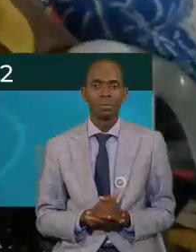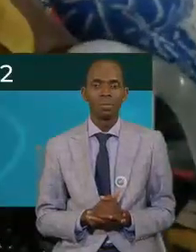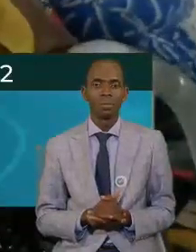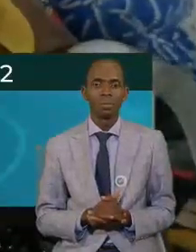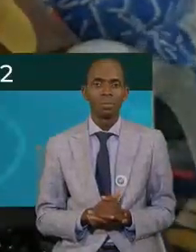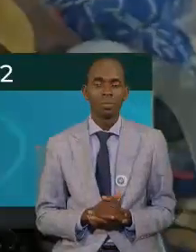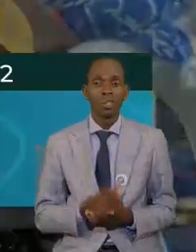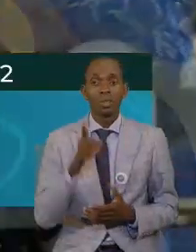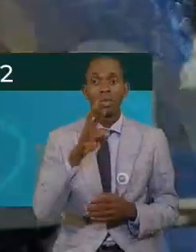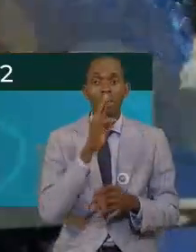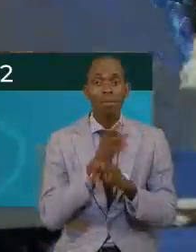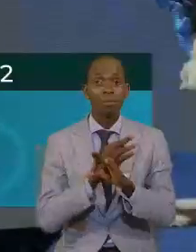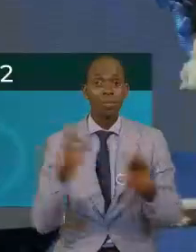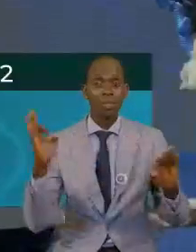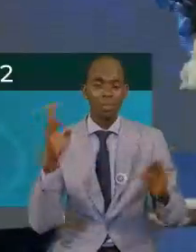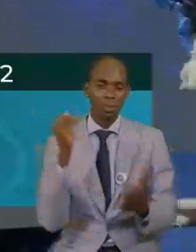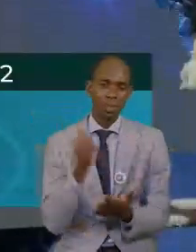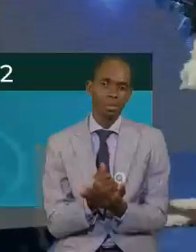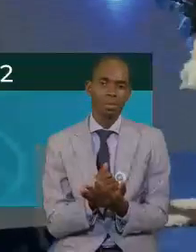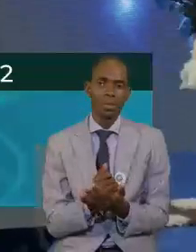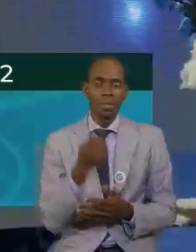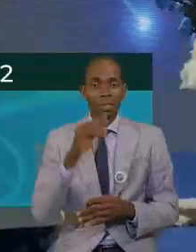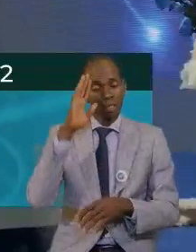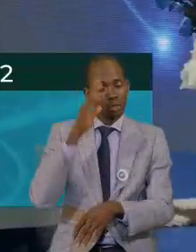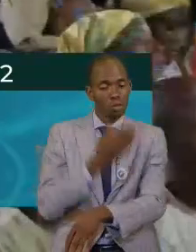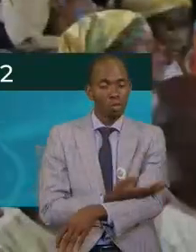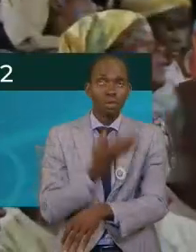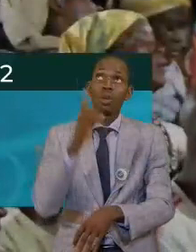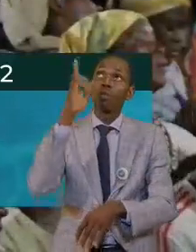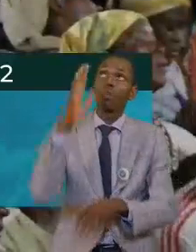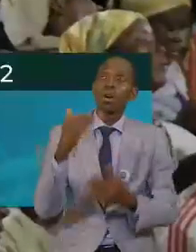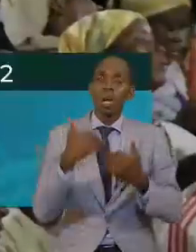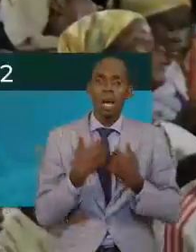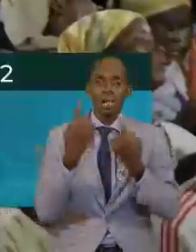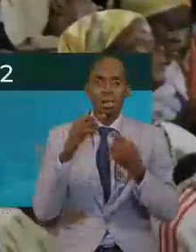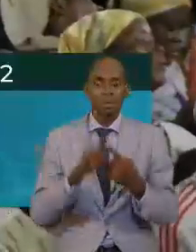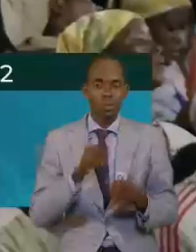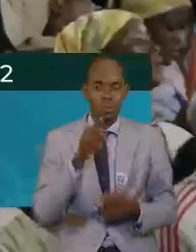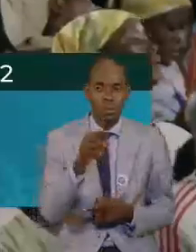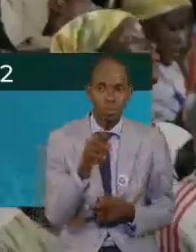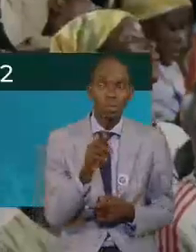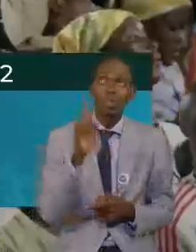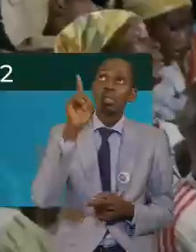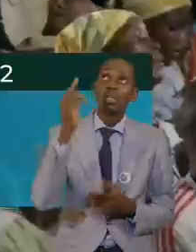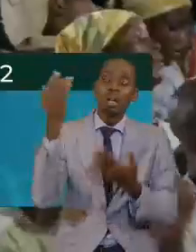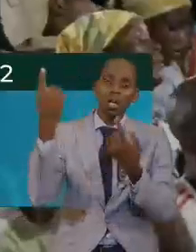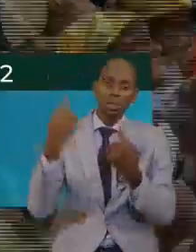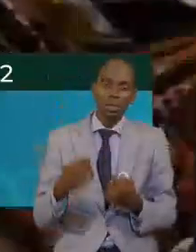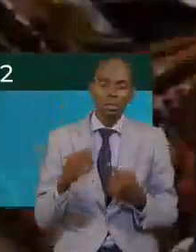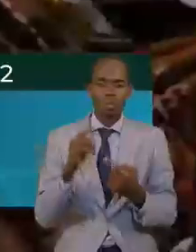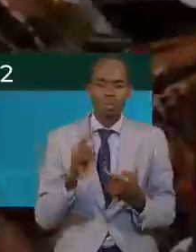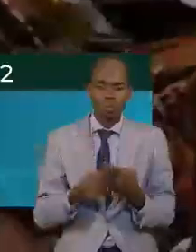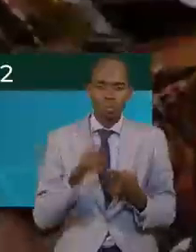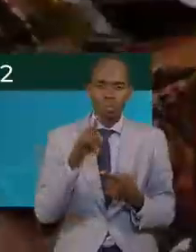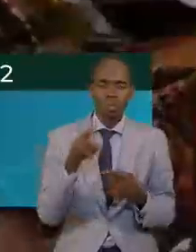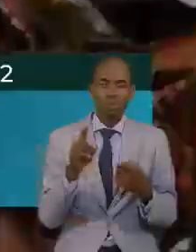You're free. The Son of God has come to you. He has come as Savior.